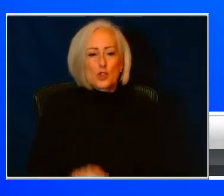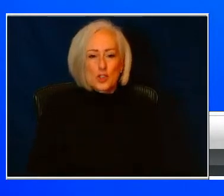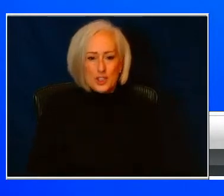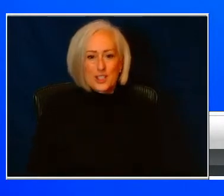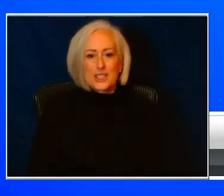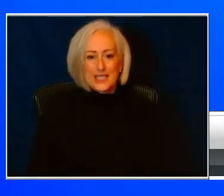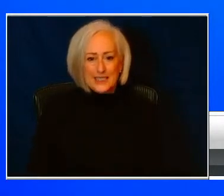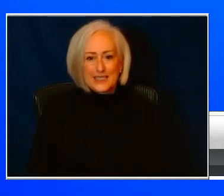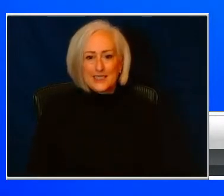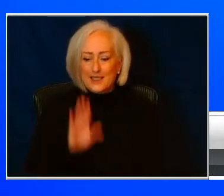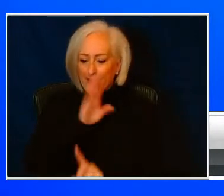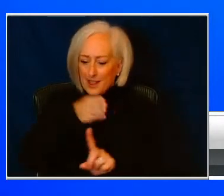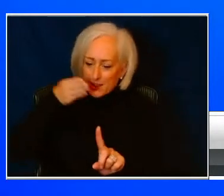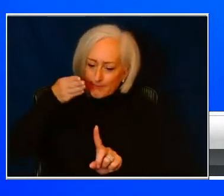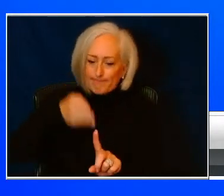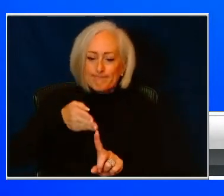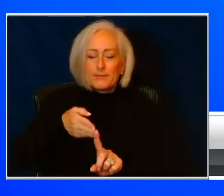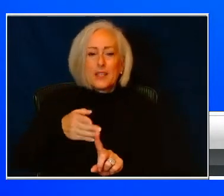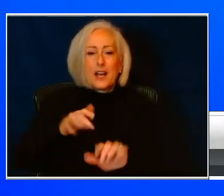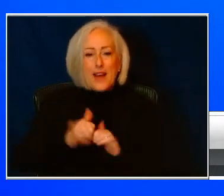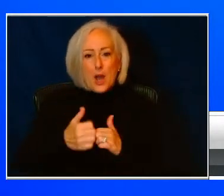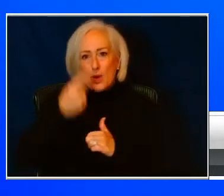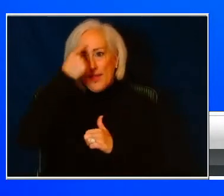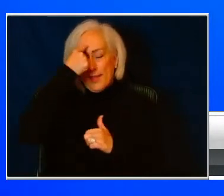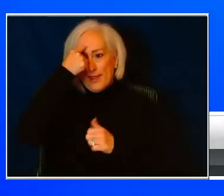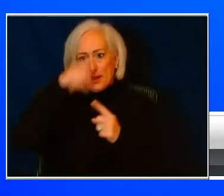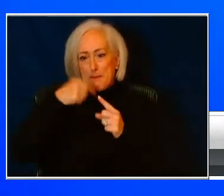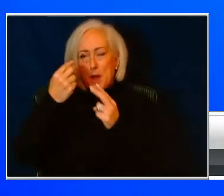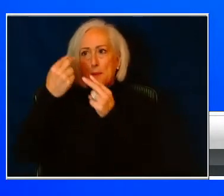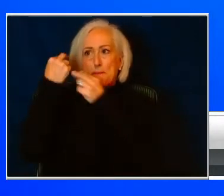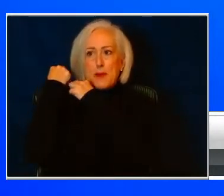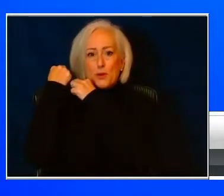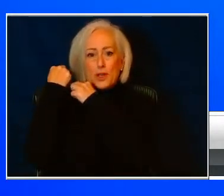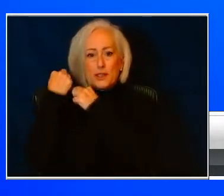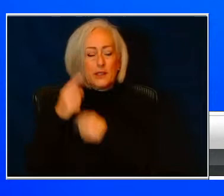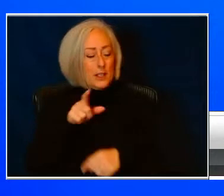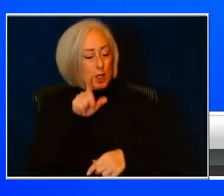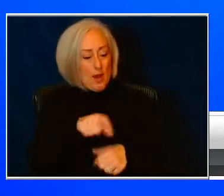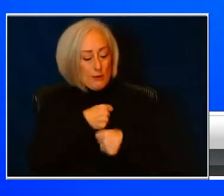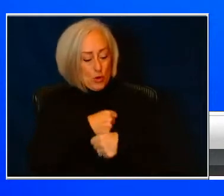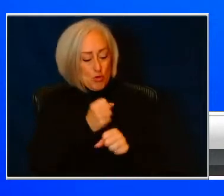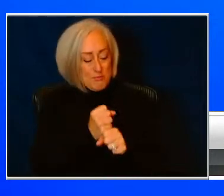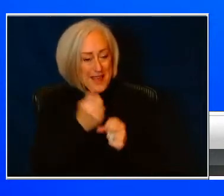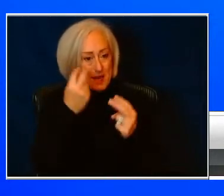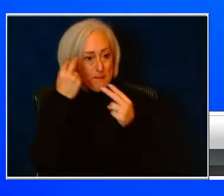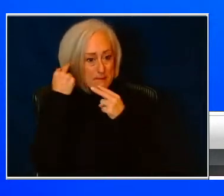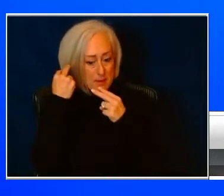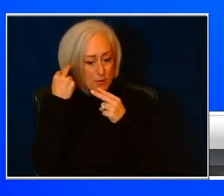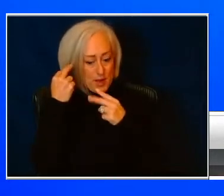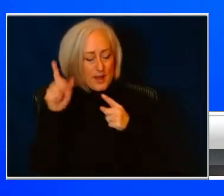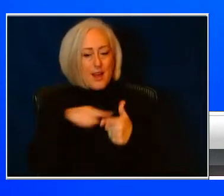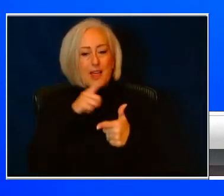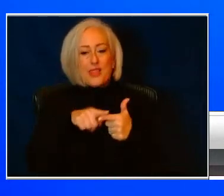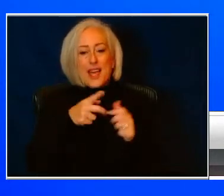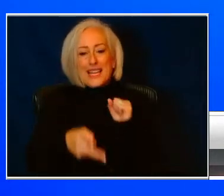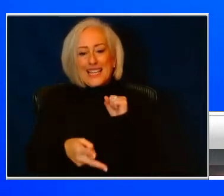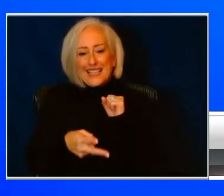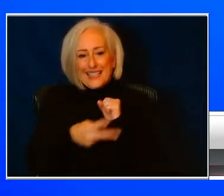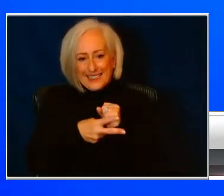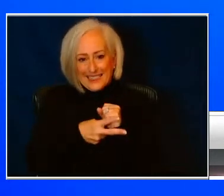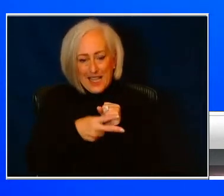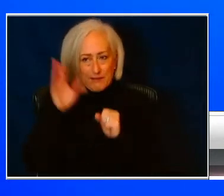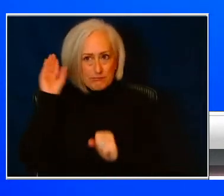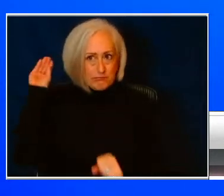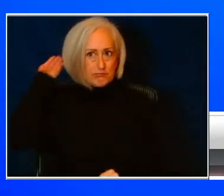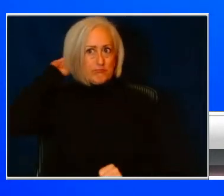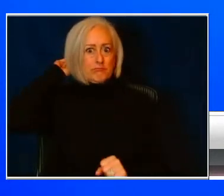of how we think about memory, right? So you have to make memories, and you have to hold on to it. And so